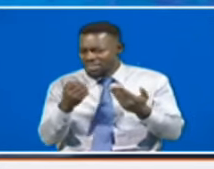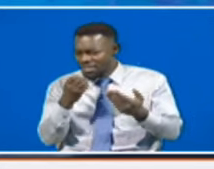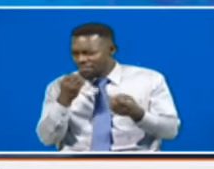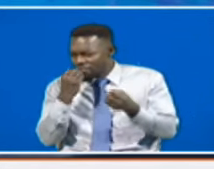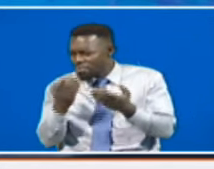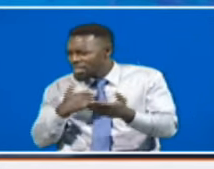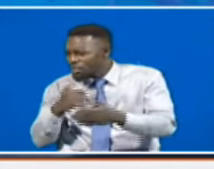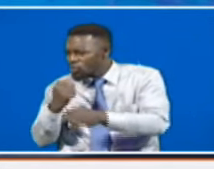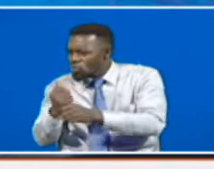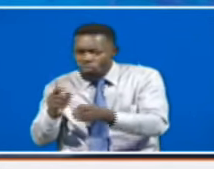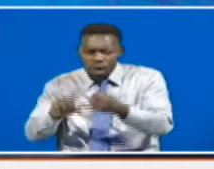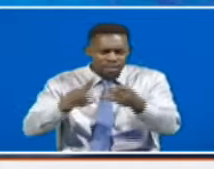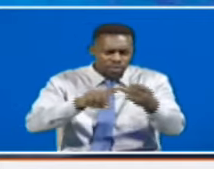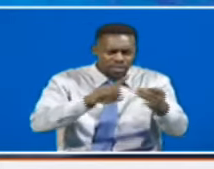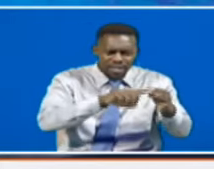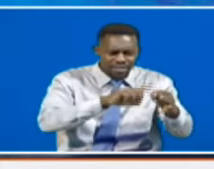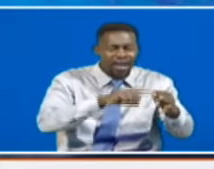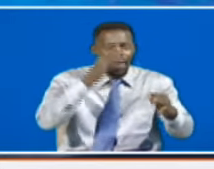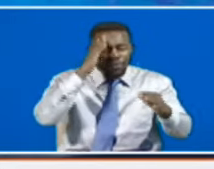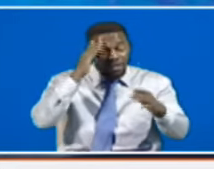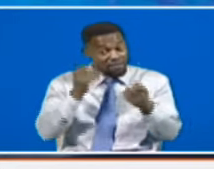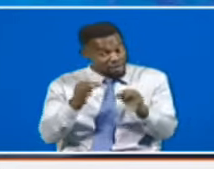jua.